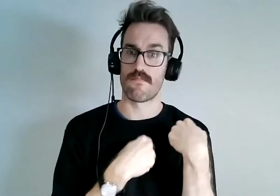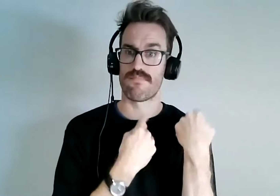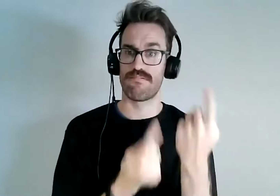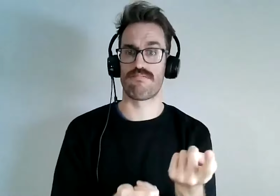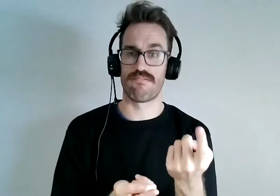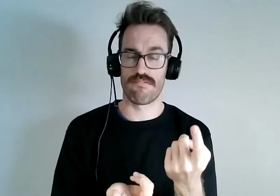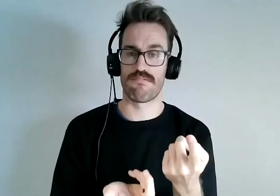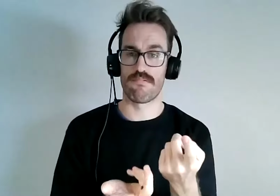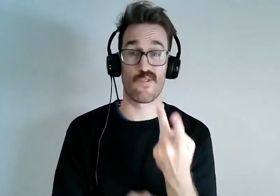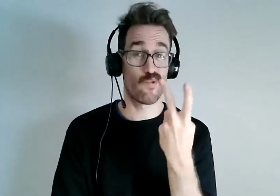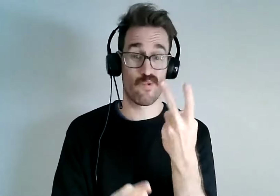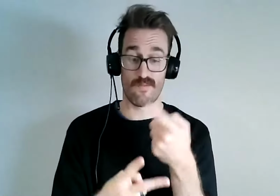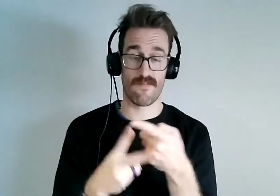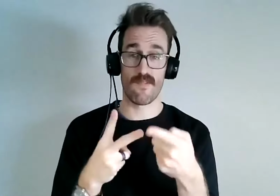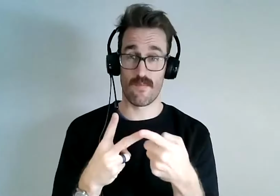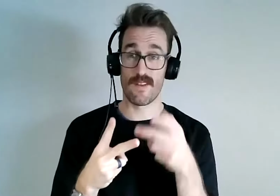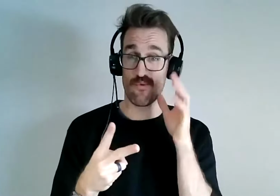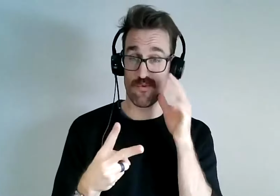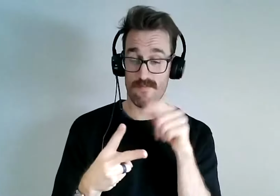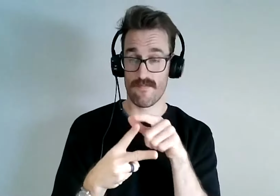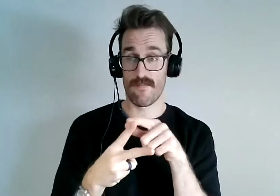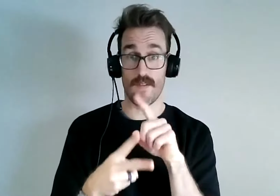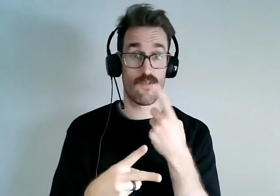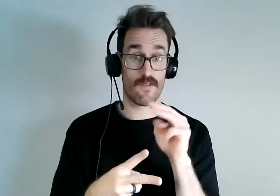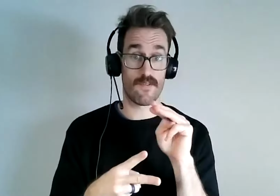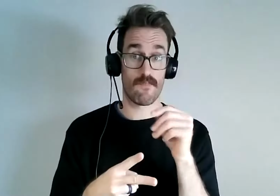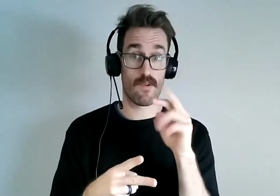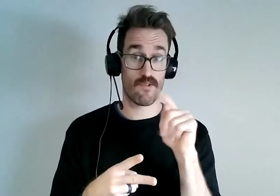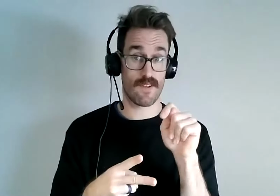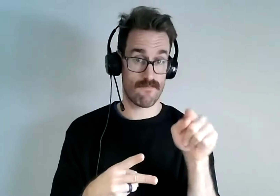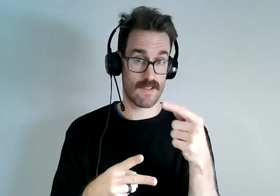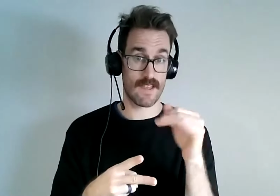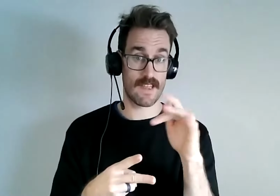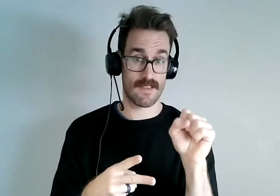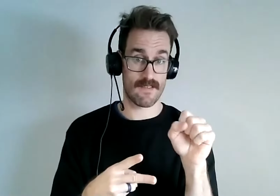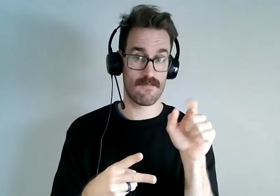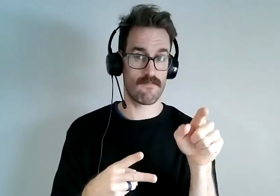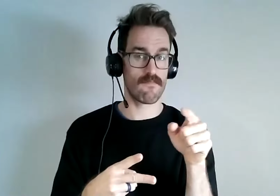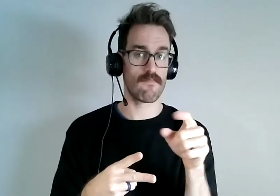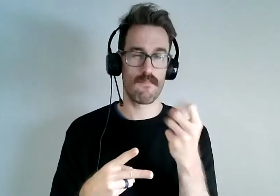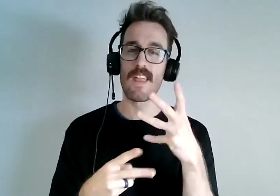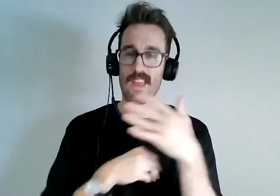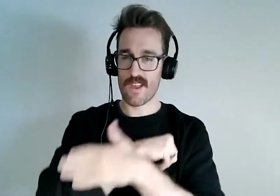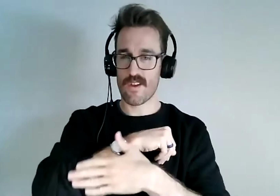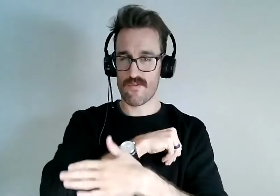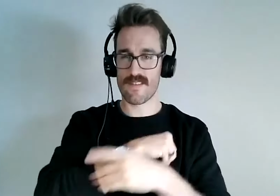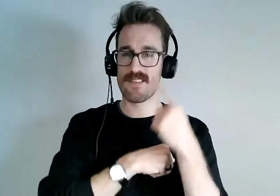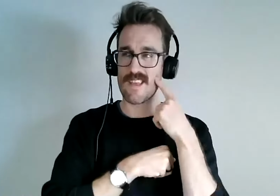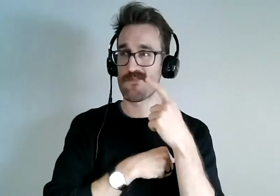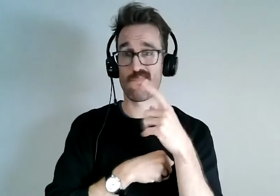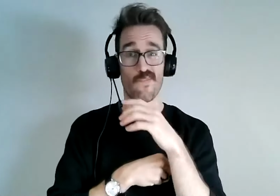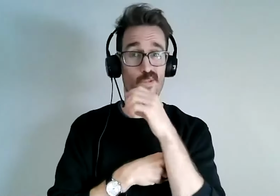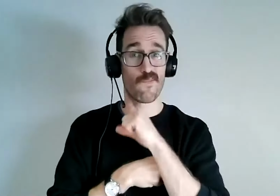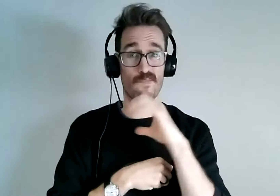heard is, first of all, and Margaret Gillis said it earlier, is many countries think that the rights of older